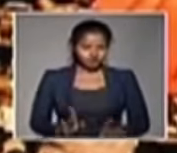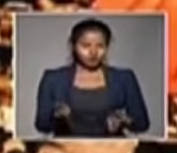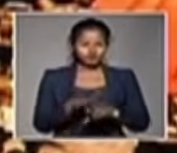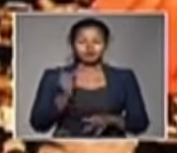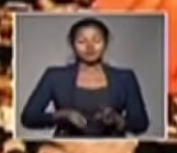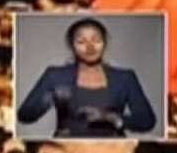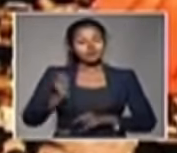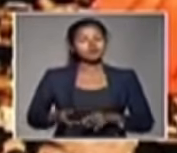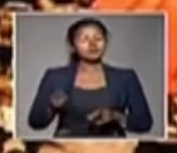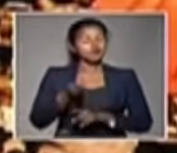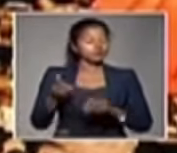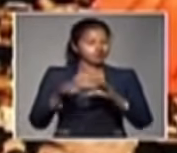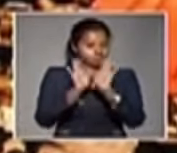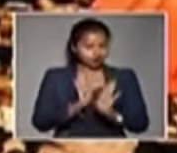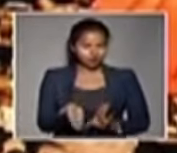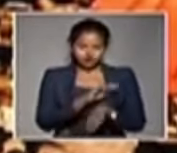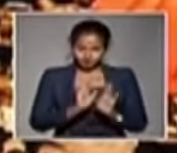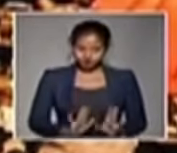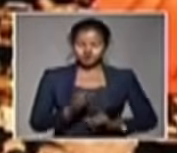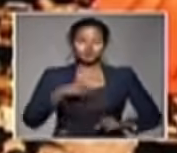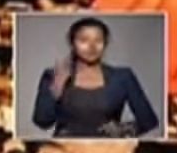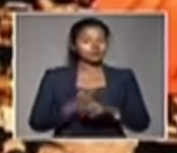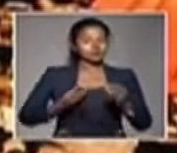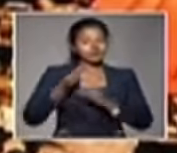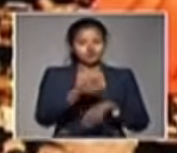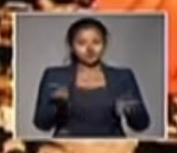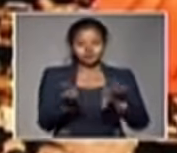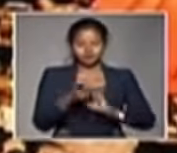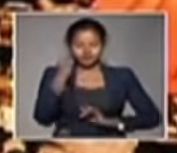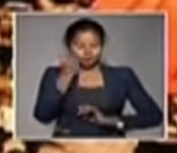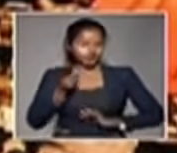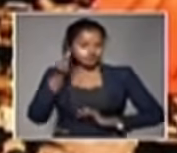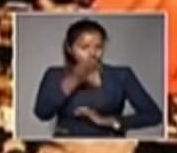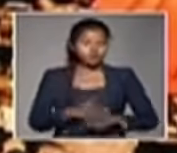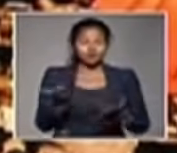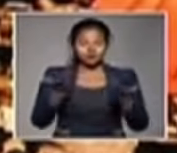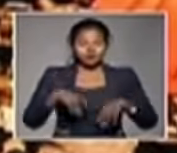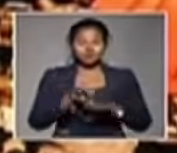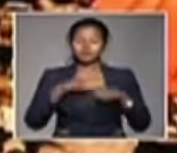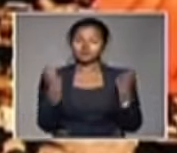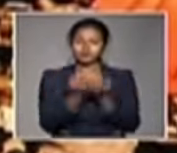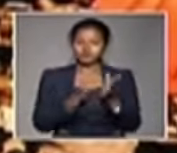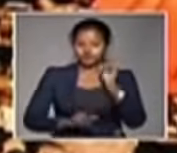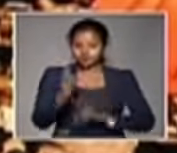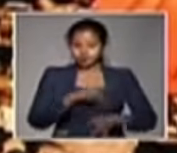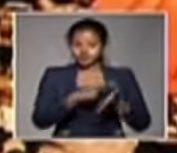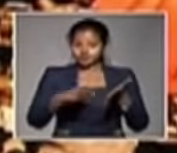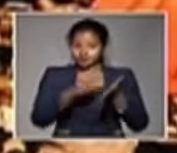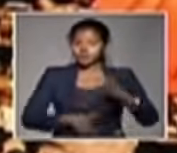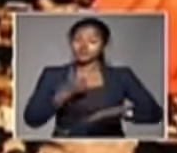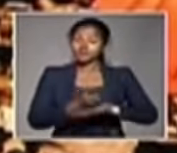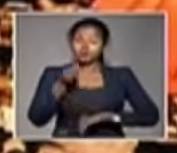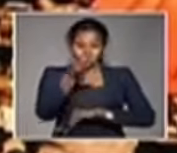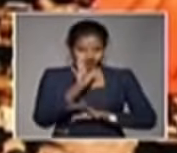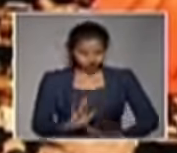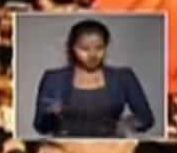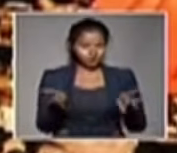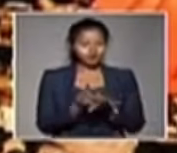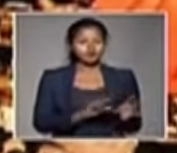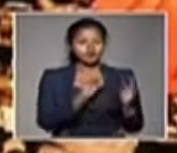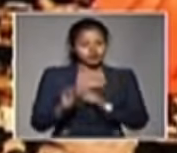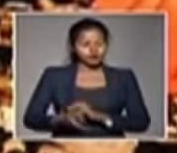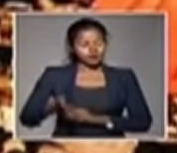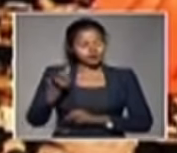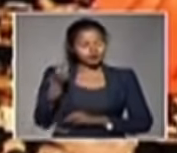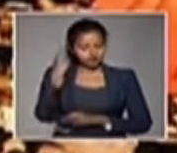Parliament. However, the government brought forward a proposal to allow the committee members to elect their leader regardless of the standing